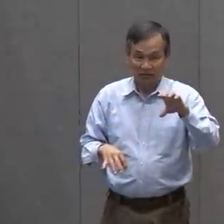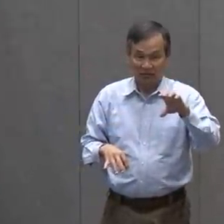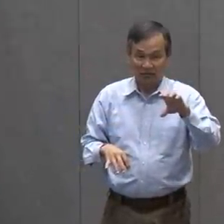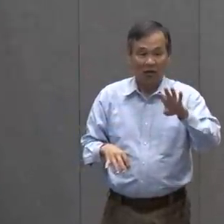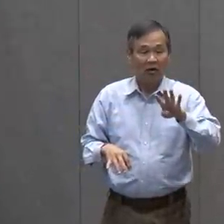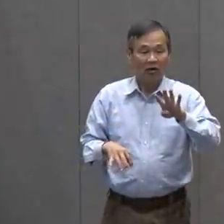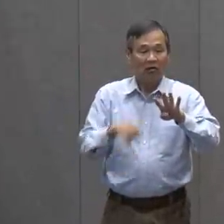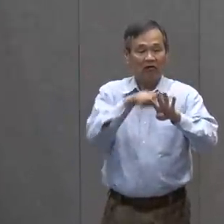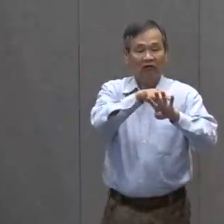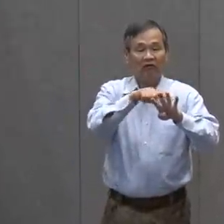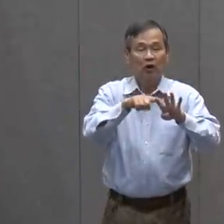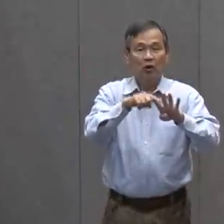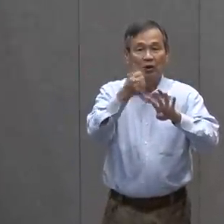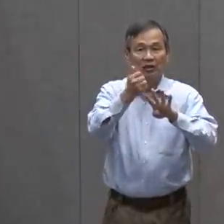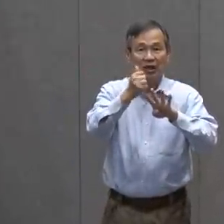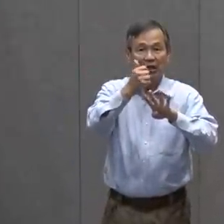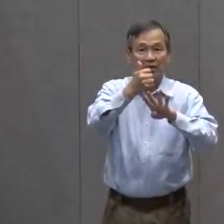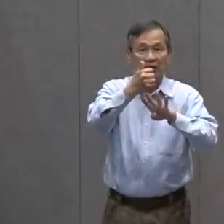need